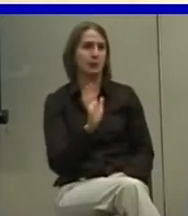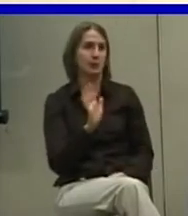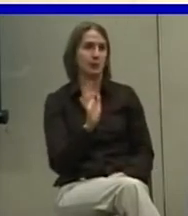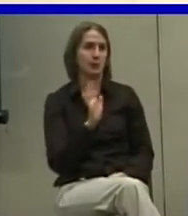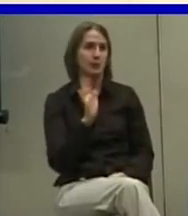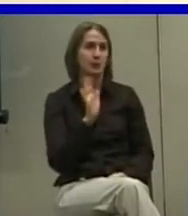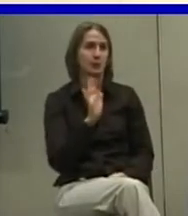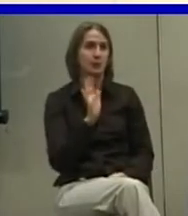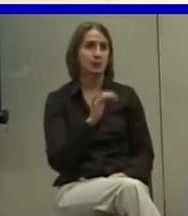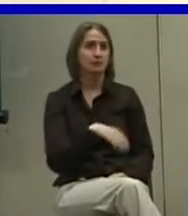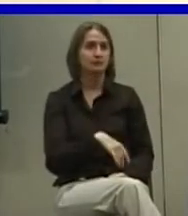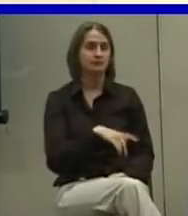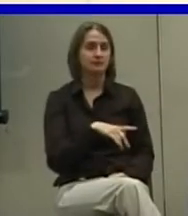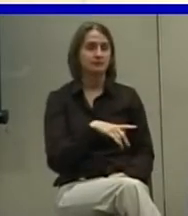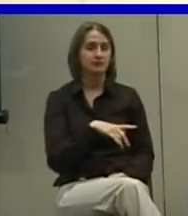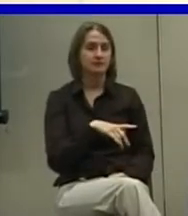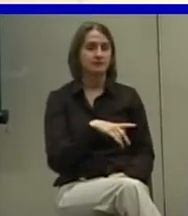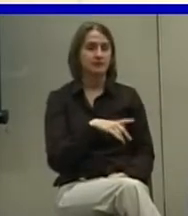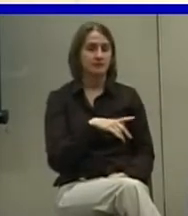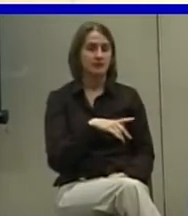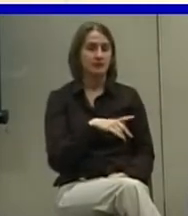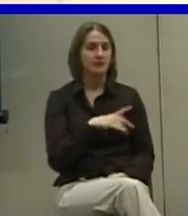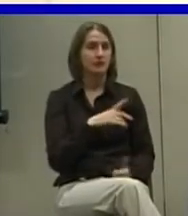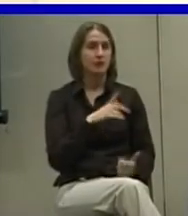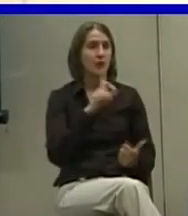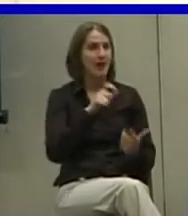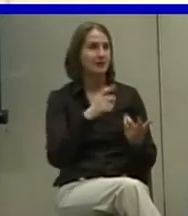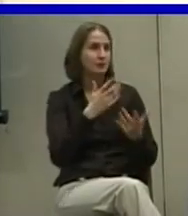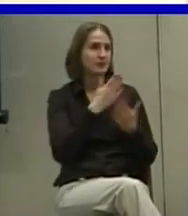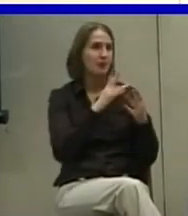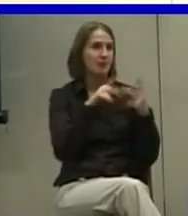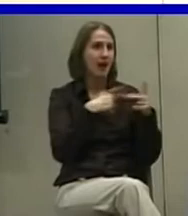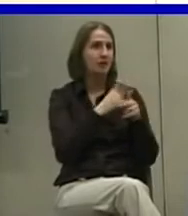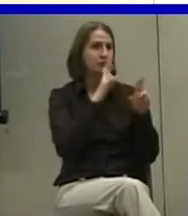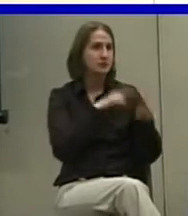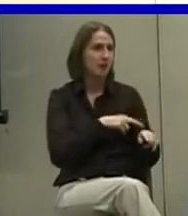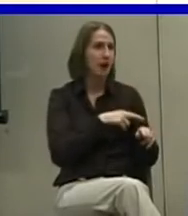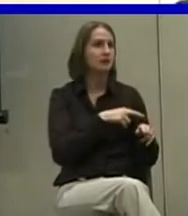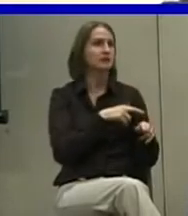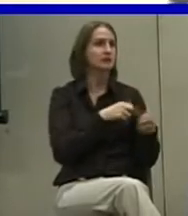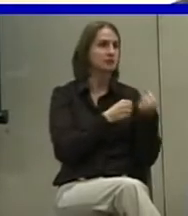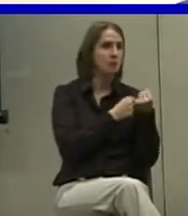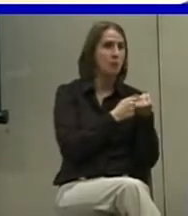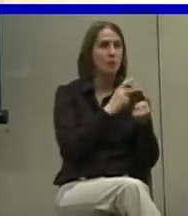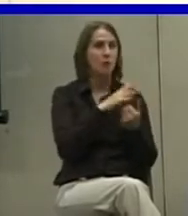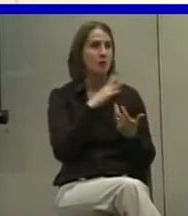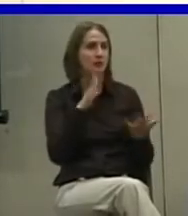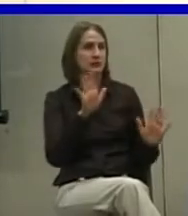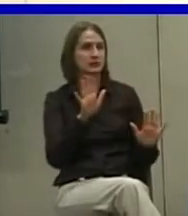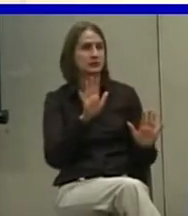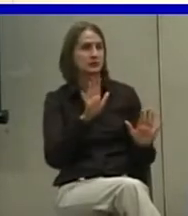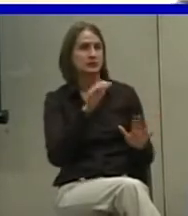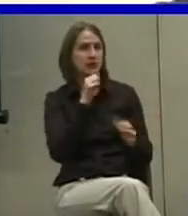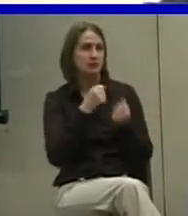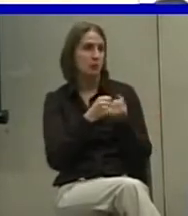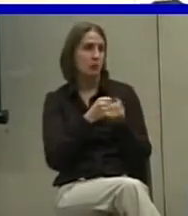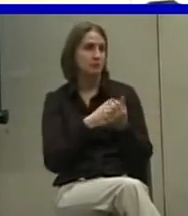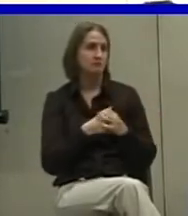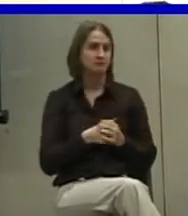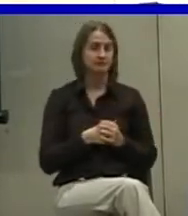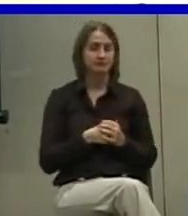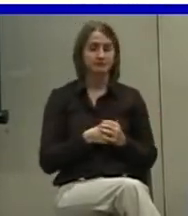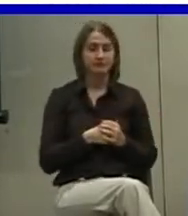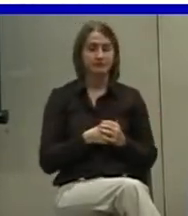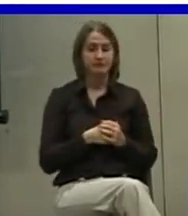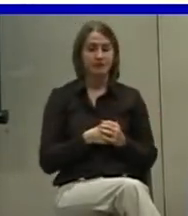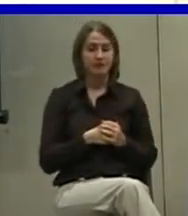One variation of one of those two things. Let's take it to academics, because again, that's what people get.